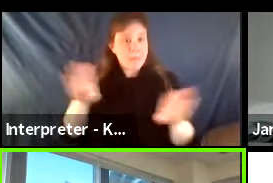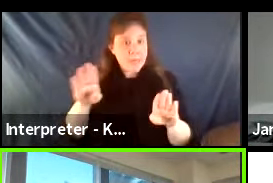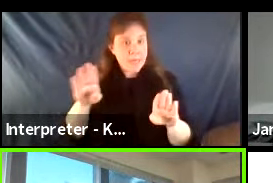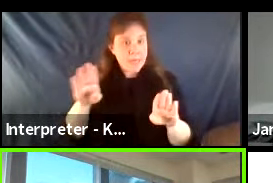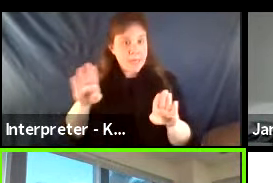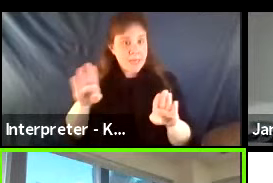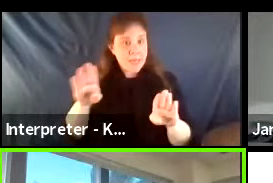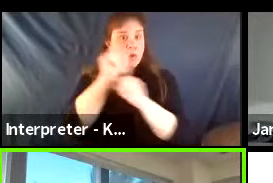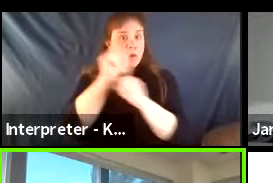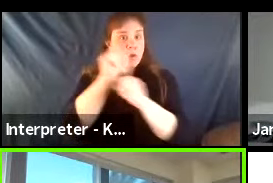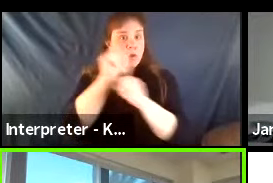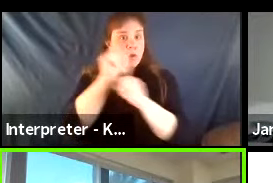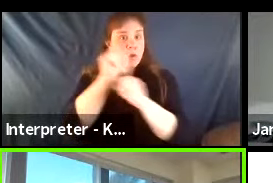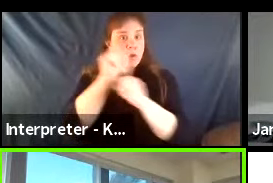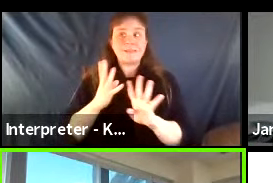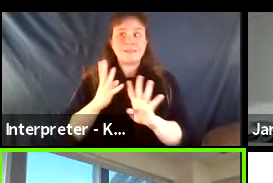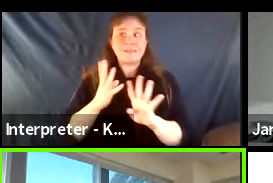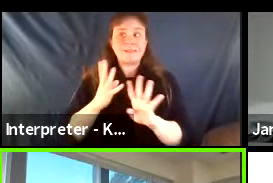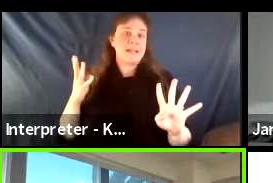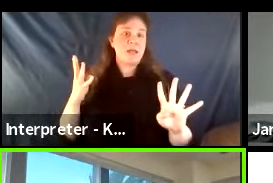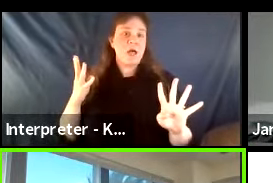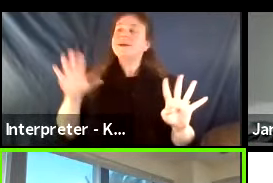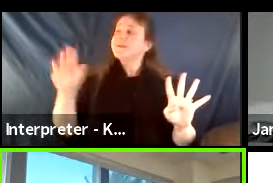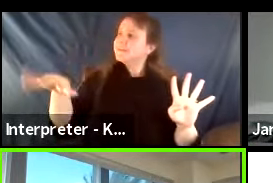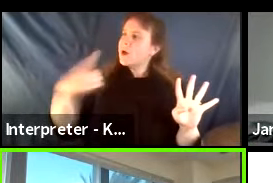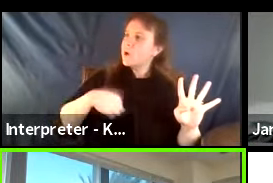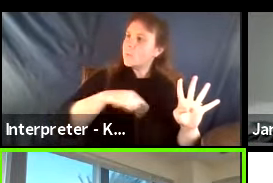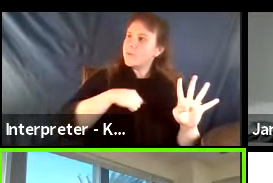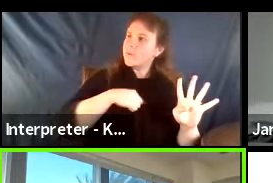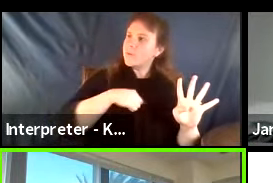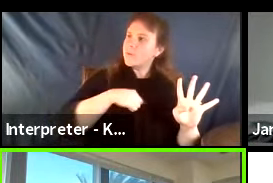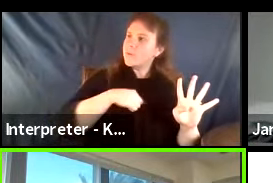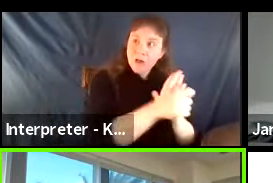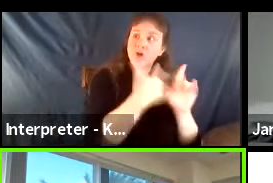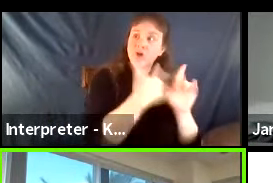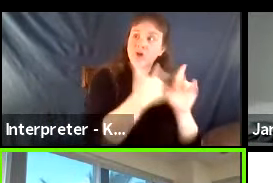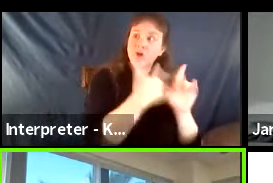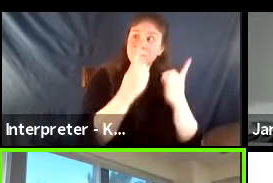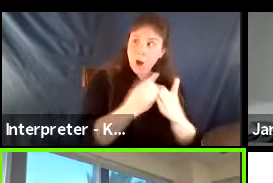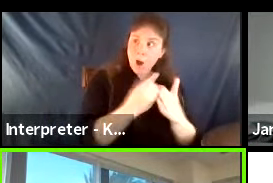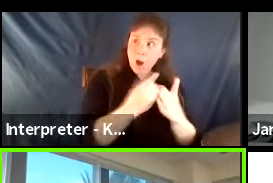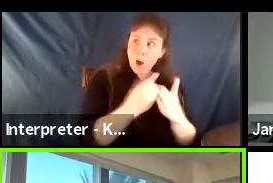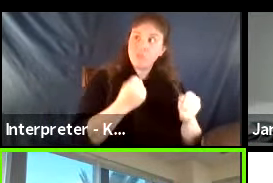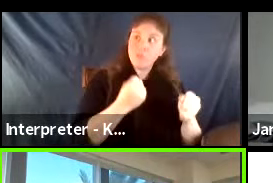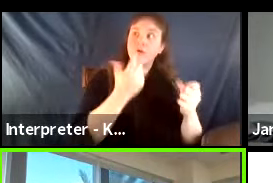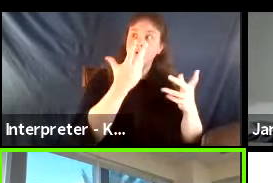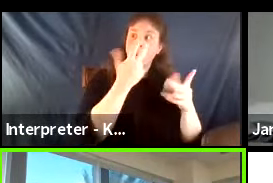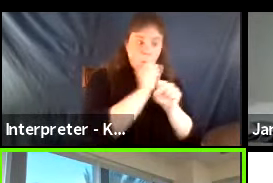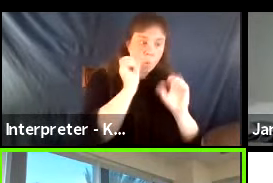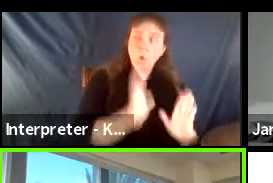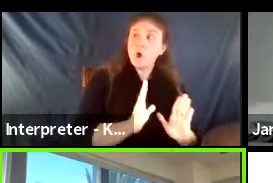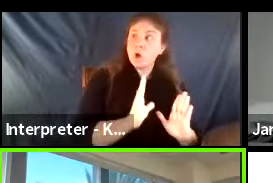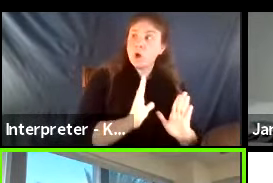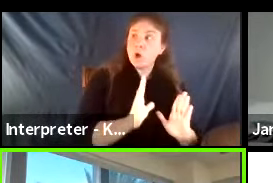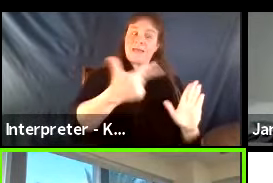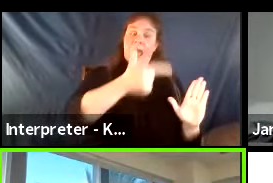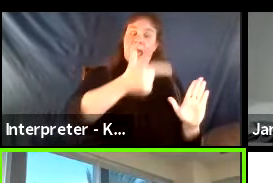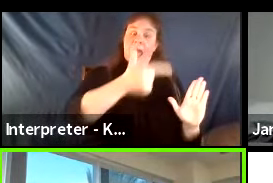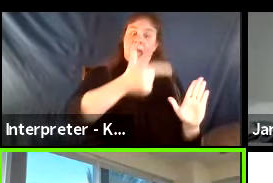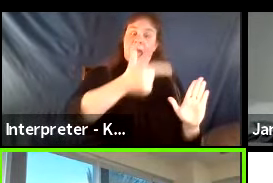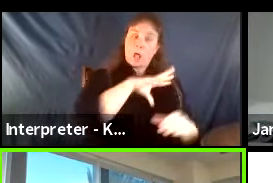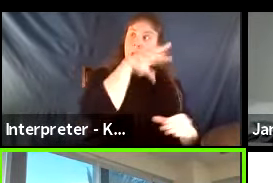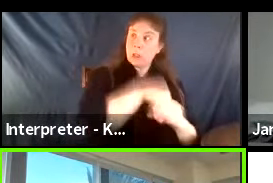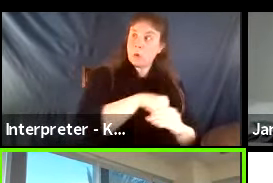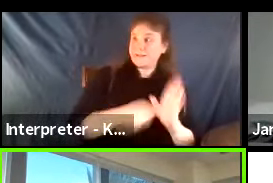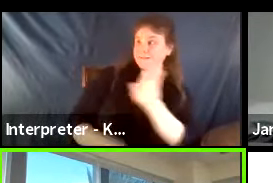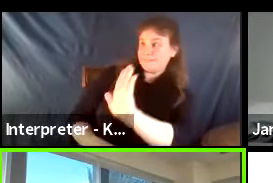their turn. We give them the letter from the Department of Healthcare Services saying it's our turn, and they're turned away by either their local hospital